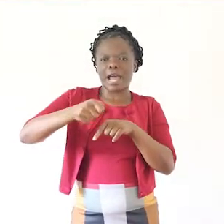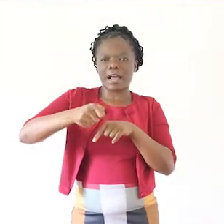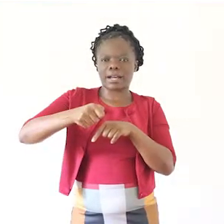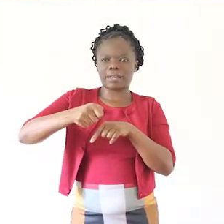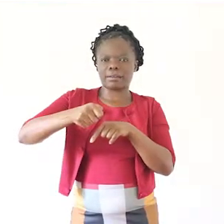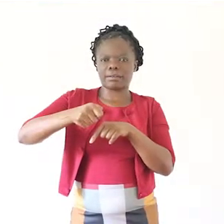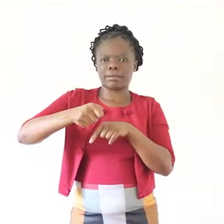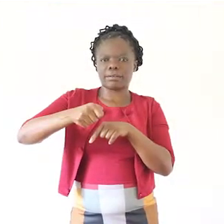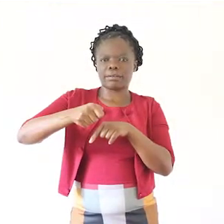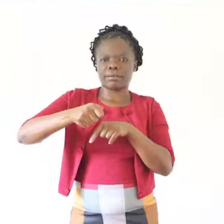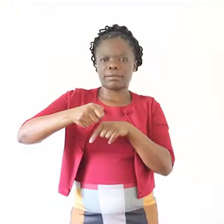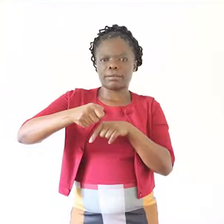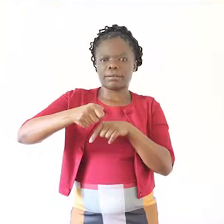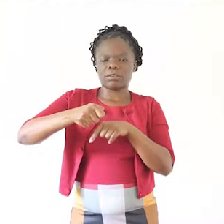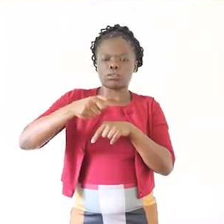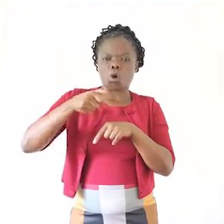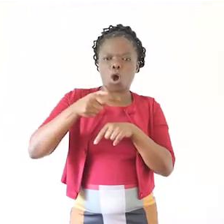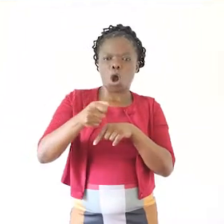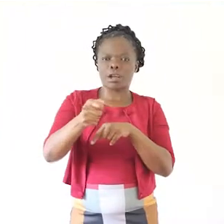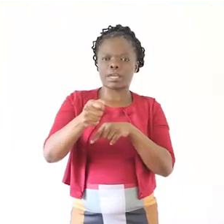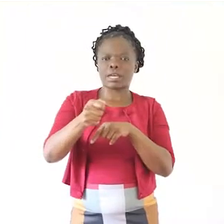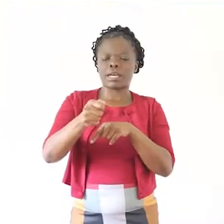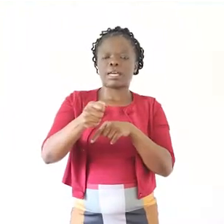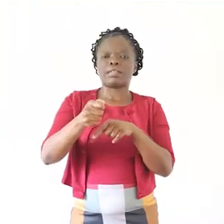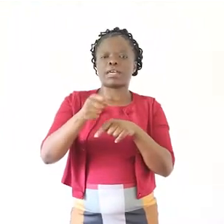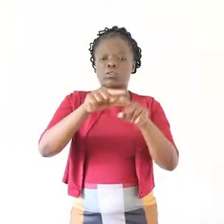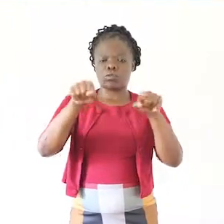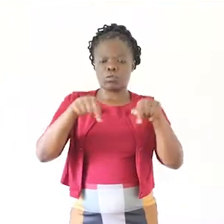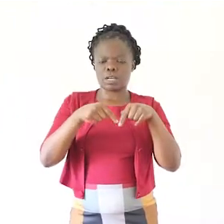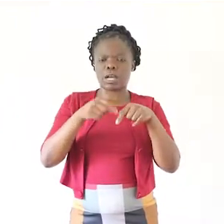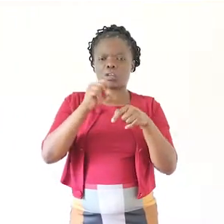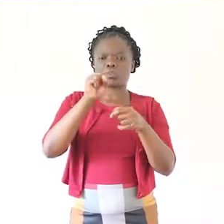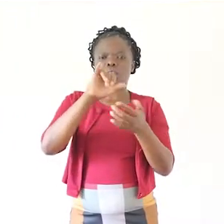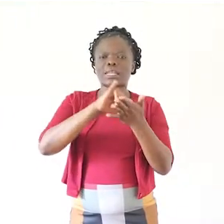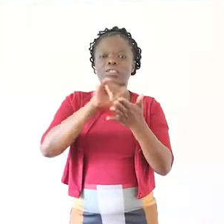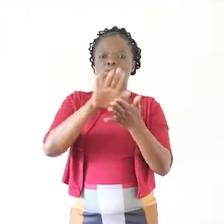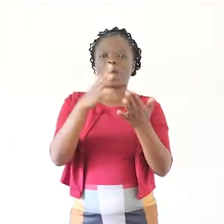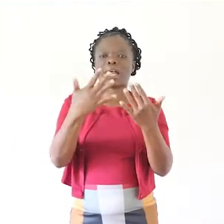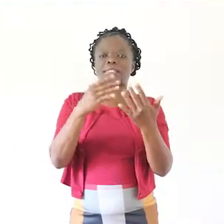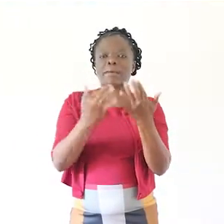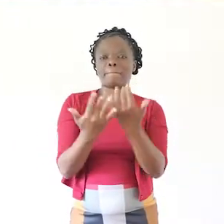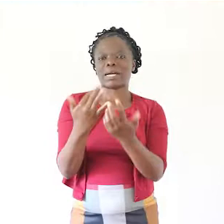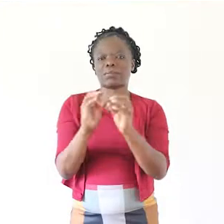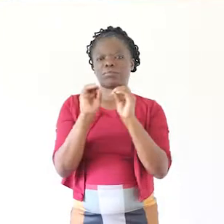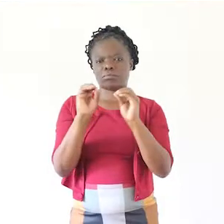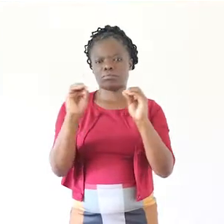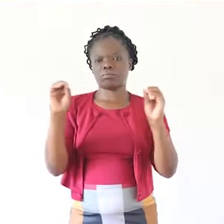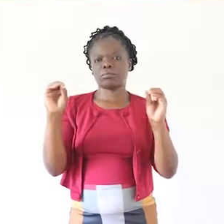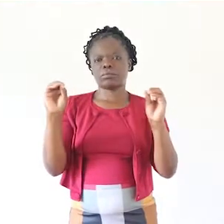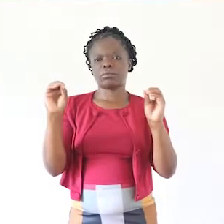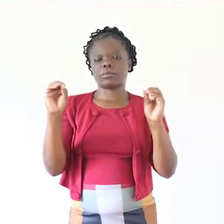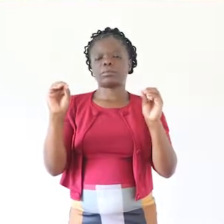to hold the sufuria. The sufuria. Yeah, while cooking, so that your hands don't get burnt. And then you